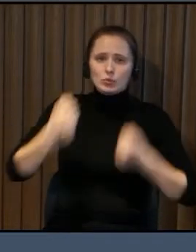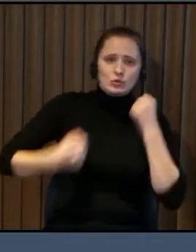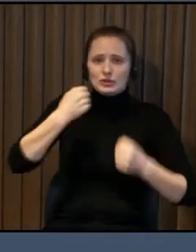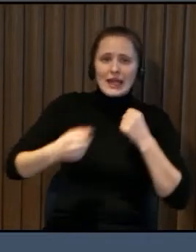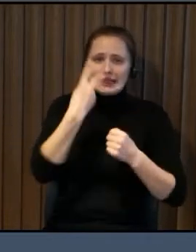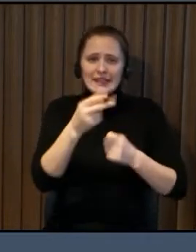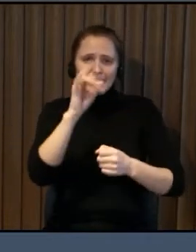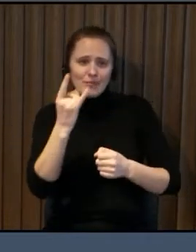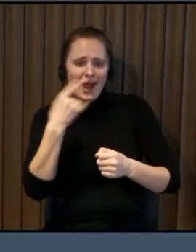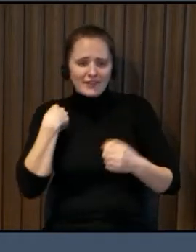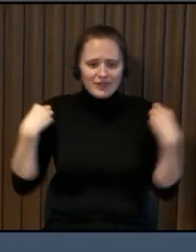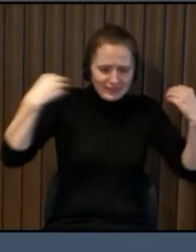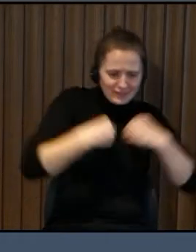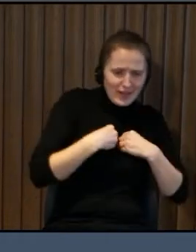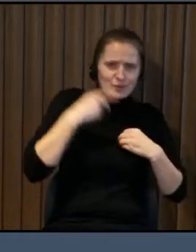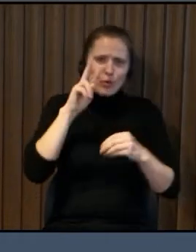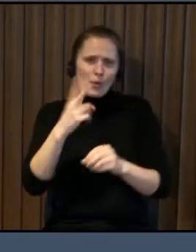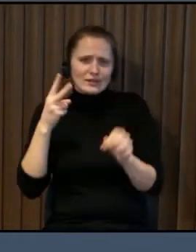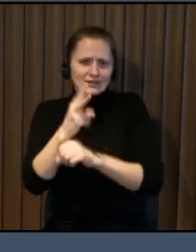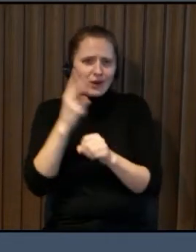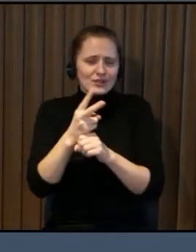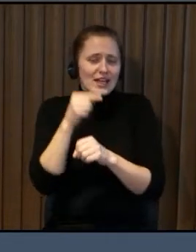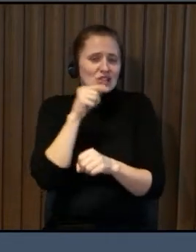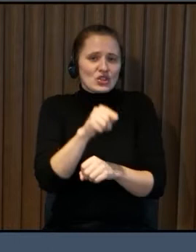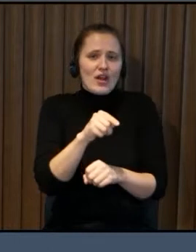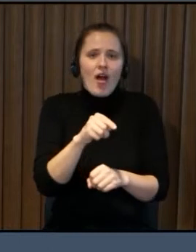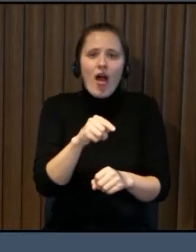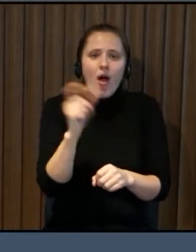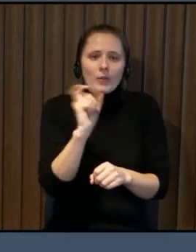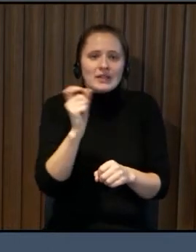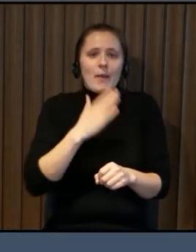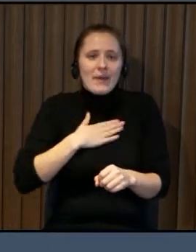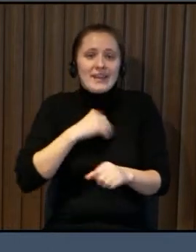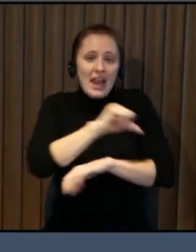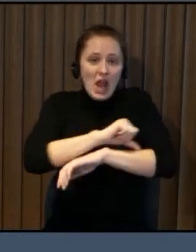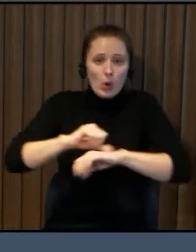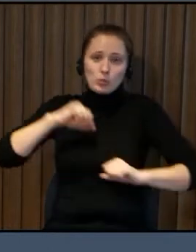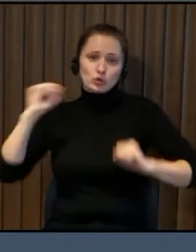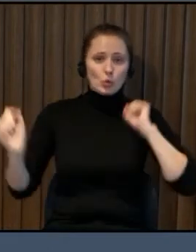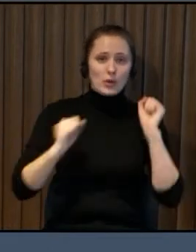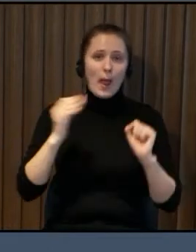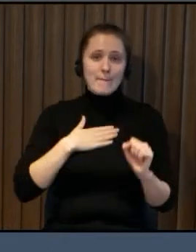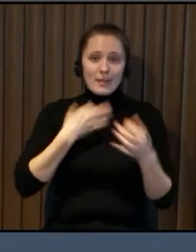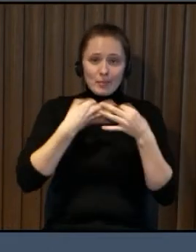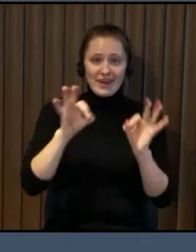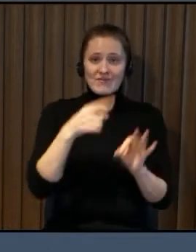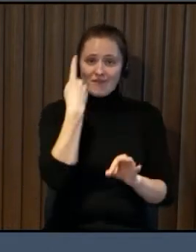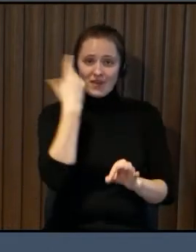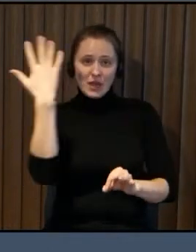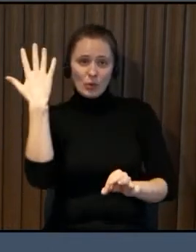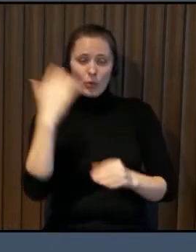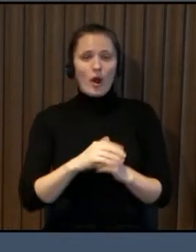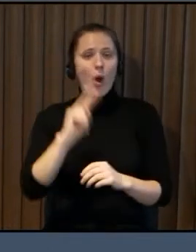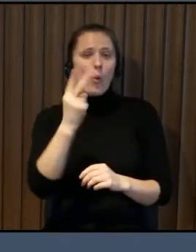somewhere. One child is being dressed, trying to dress